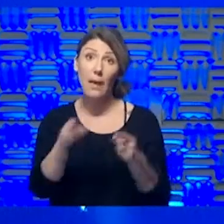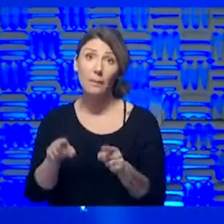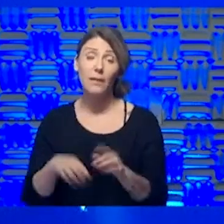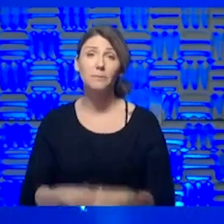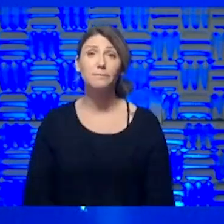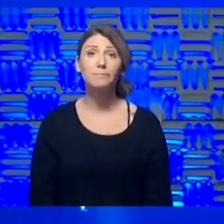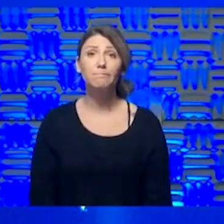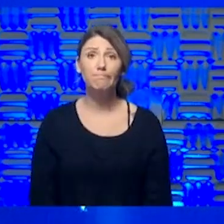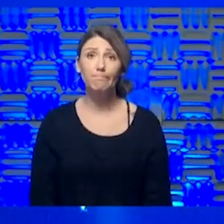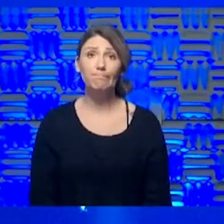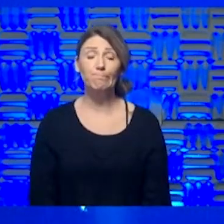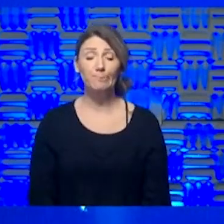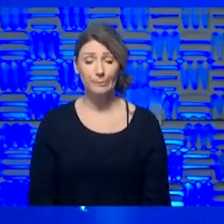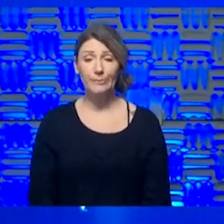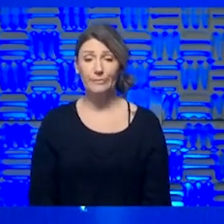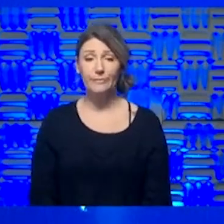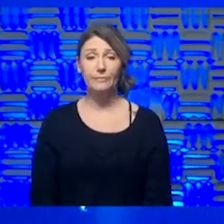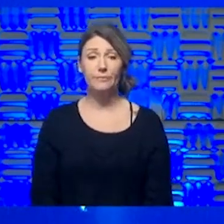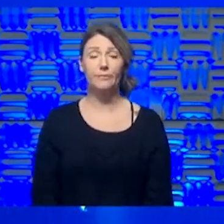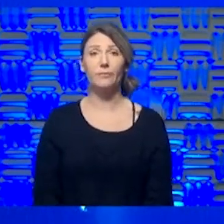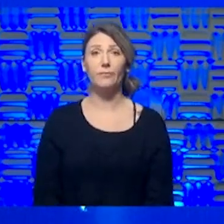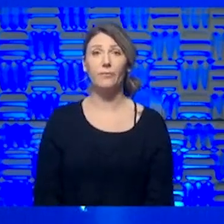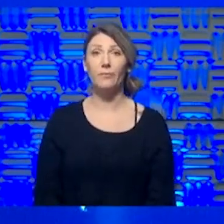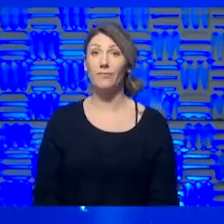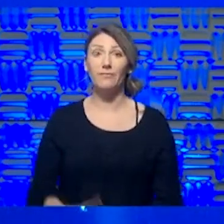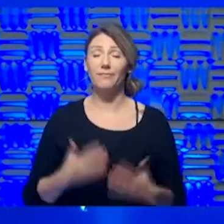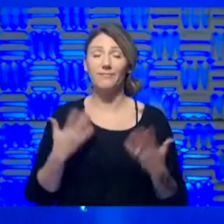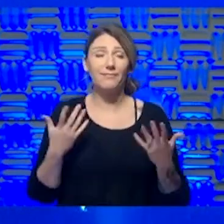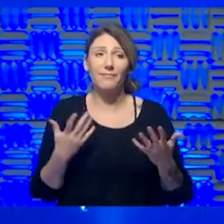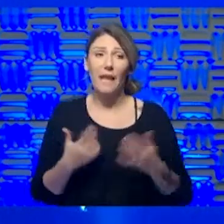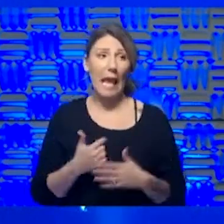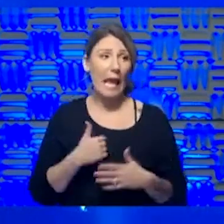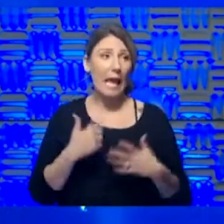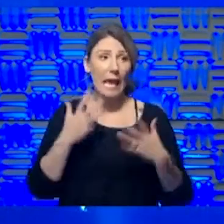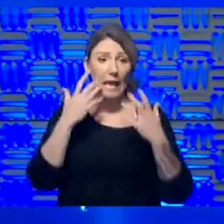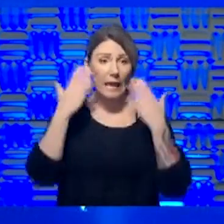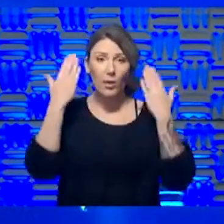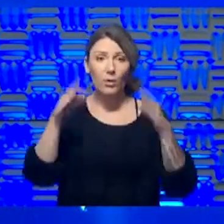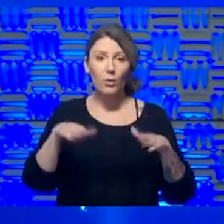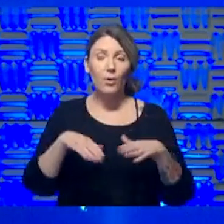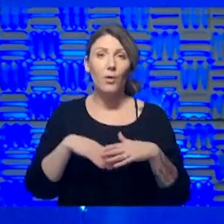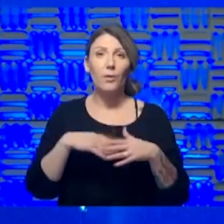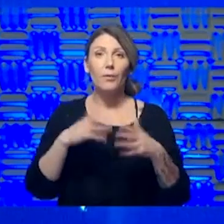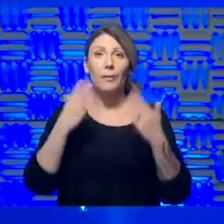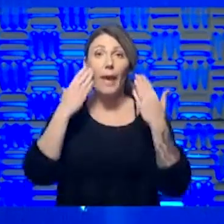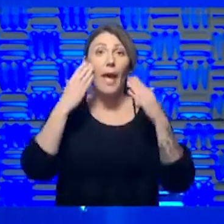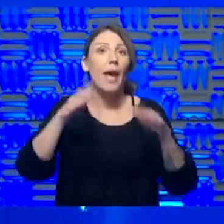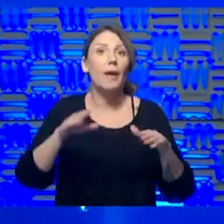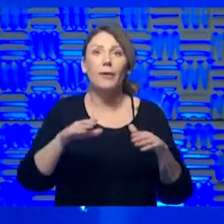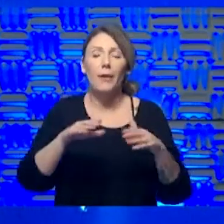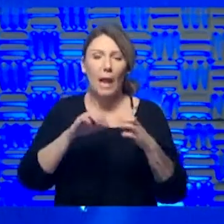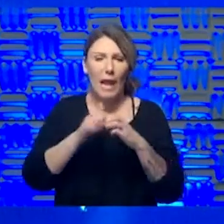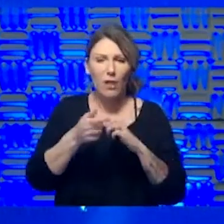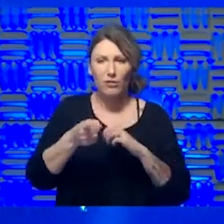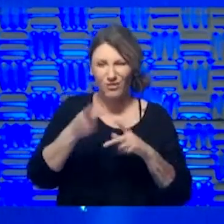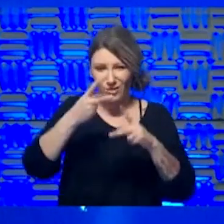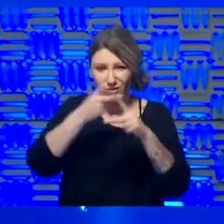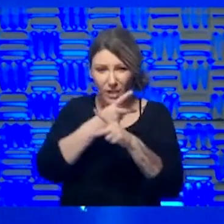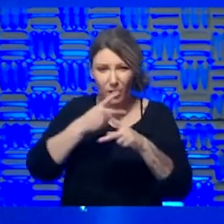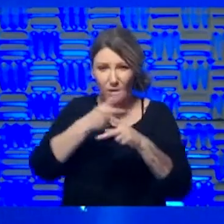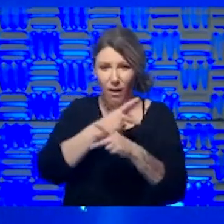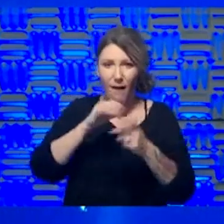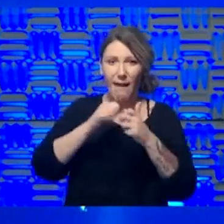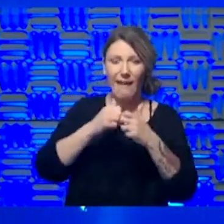And I don't know how you create that calculus. I know